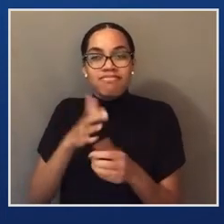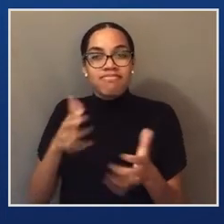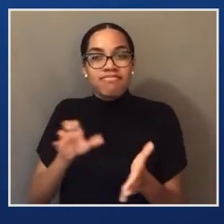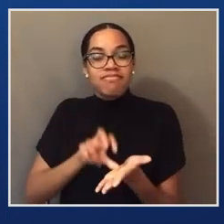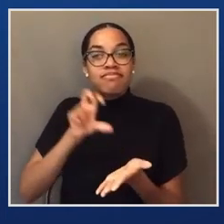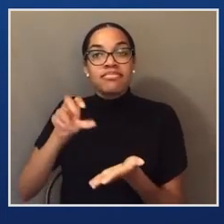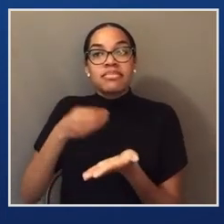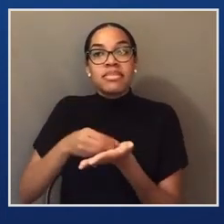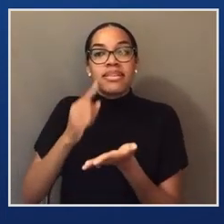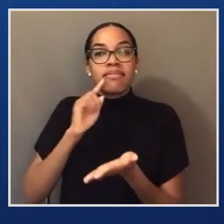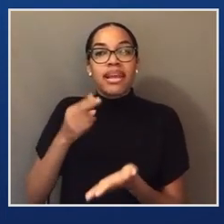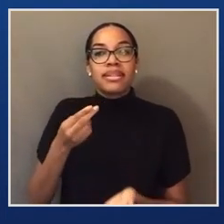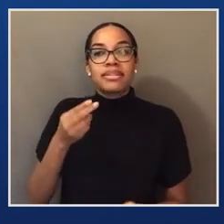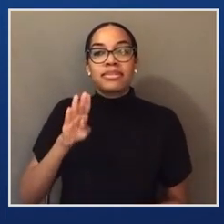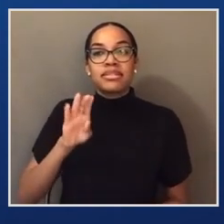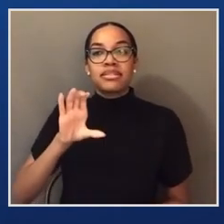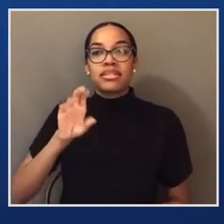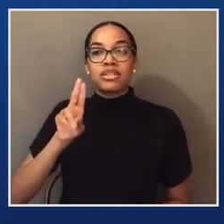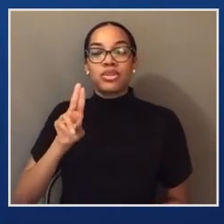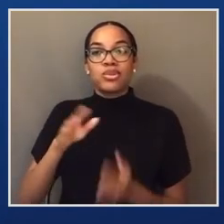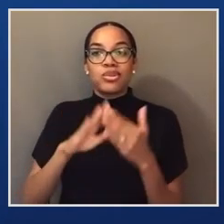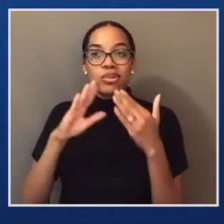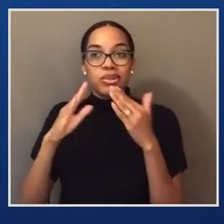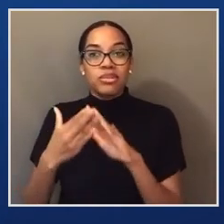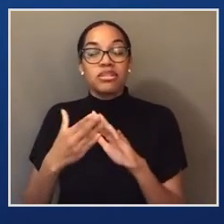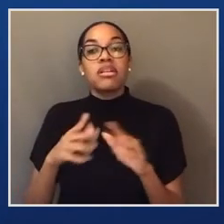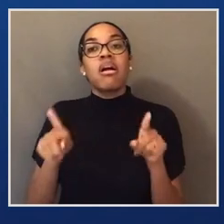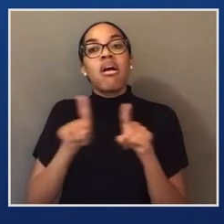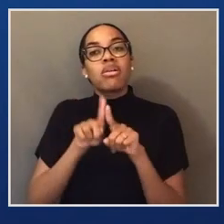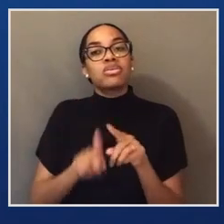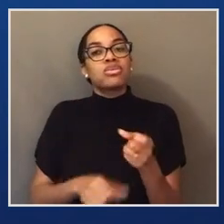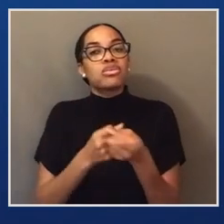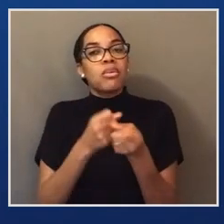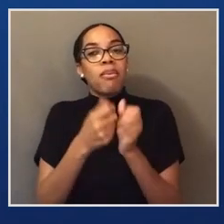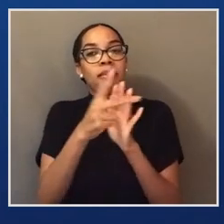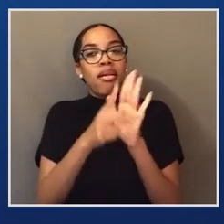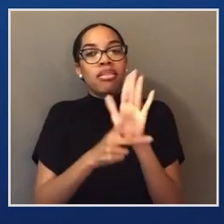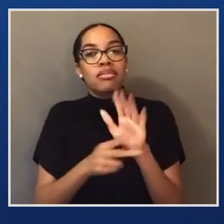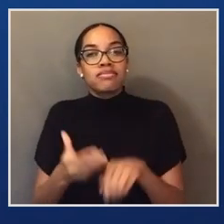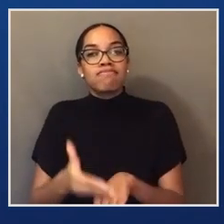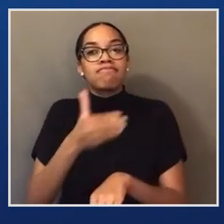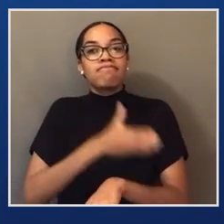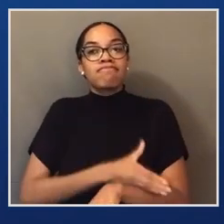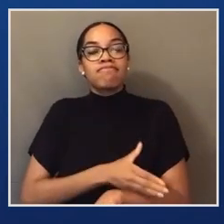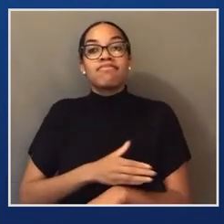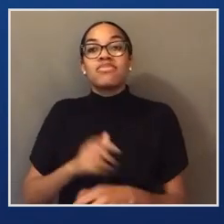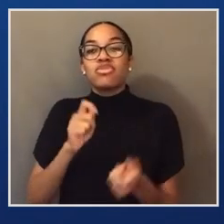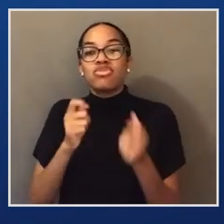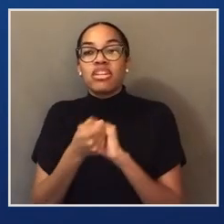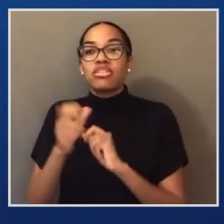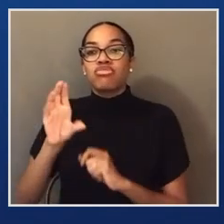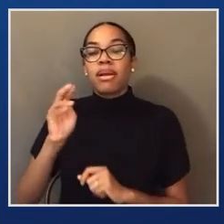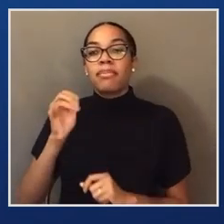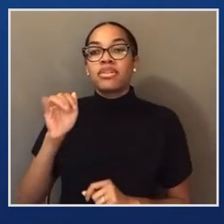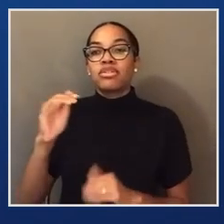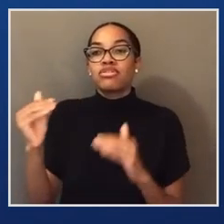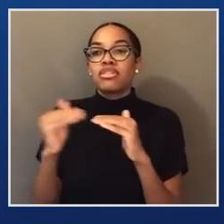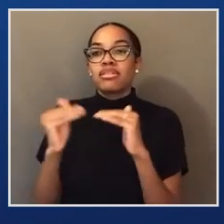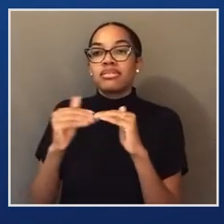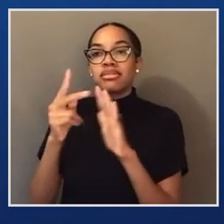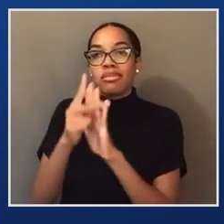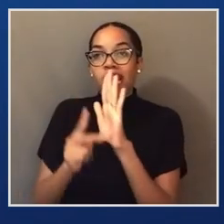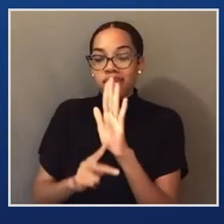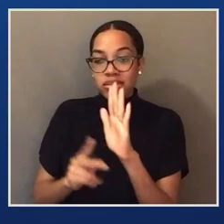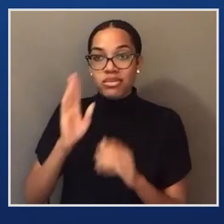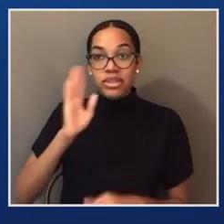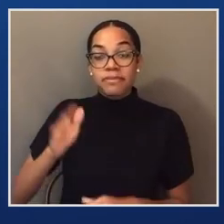transformative education, healthcare, and criminal justice policy. Now that Joe is officially nominated as the Democratic candidate for President